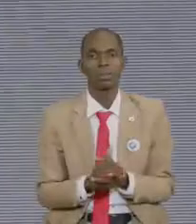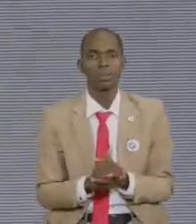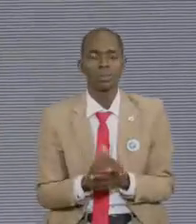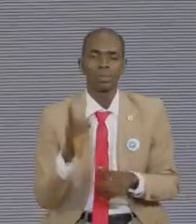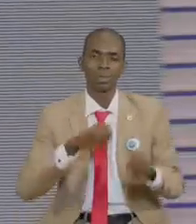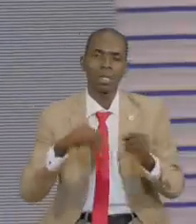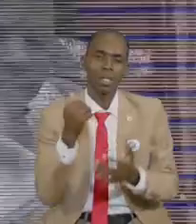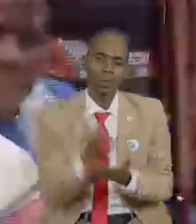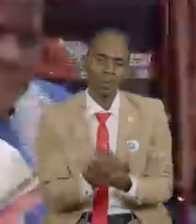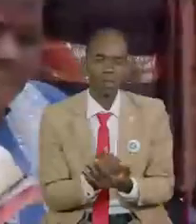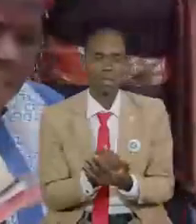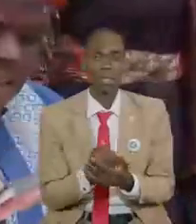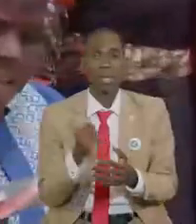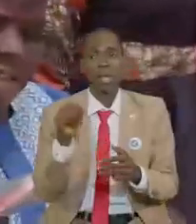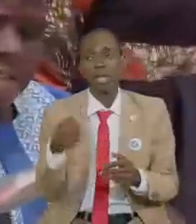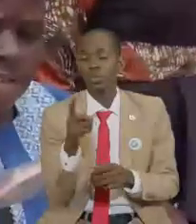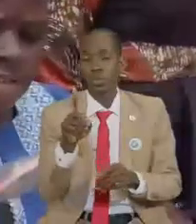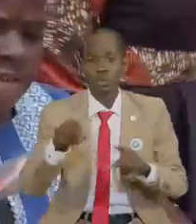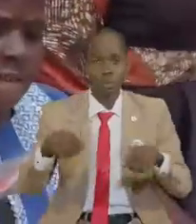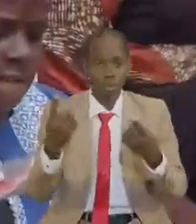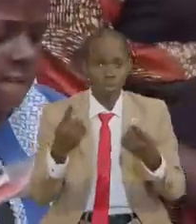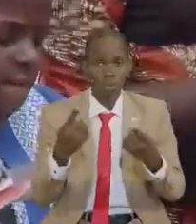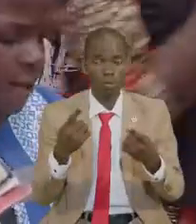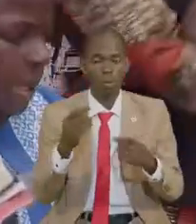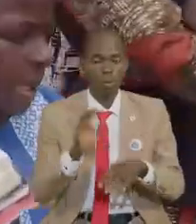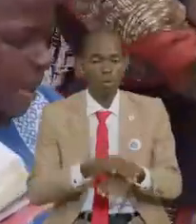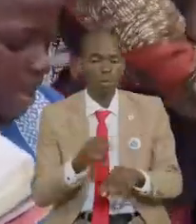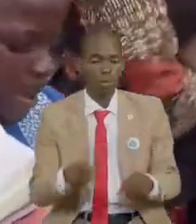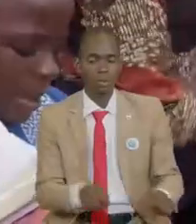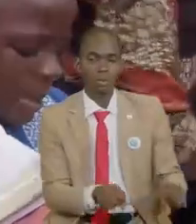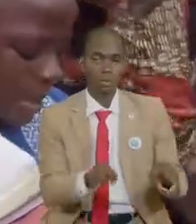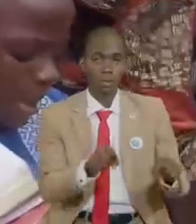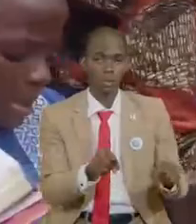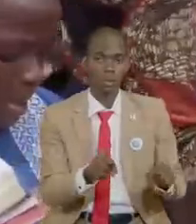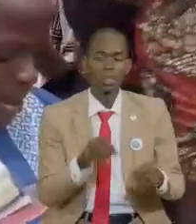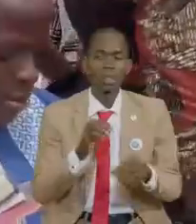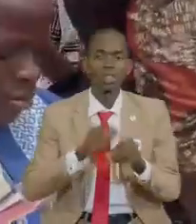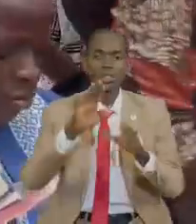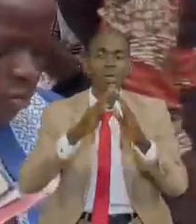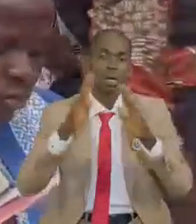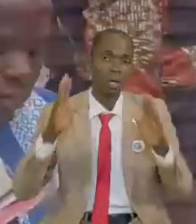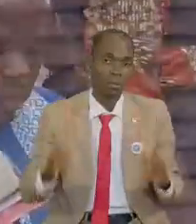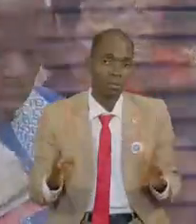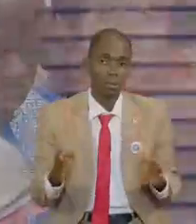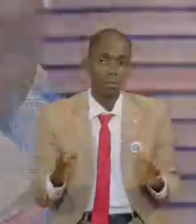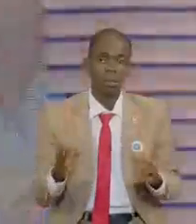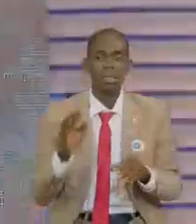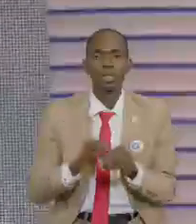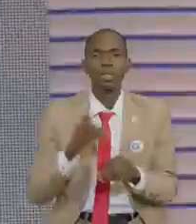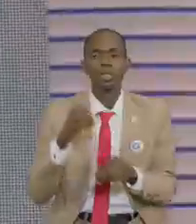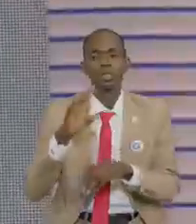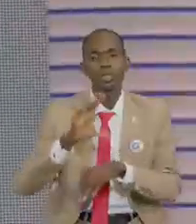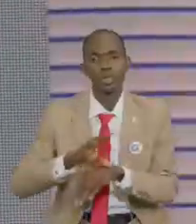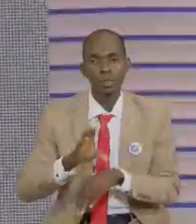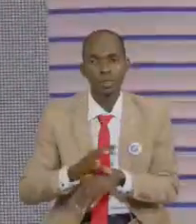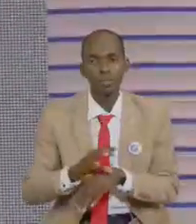Anywhere you go now, on the street, in the house, in the church,